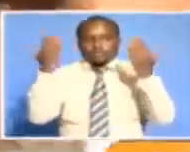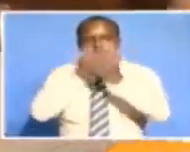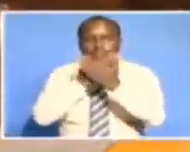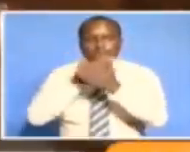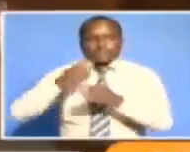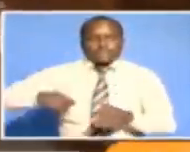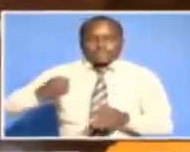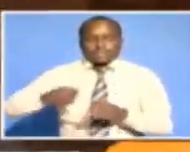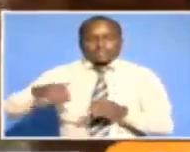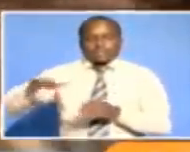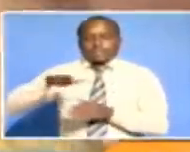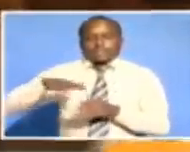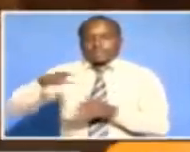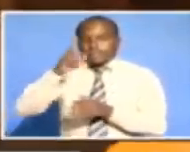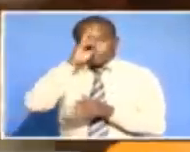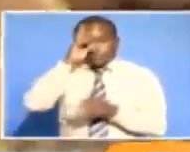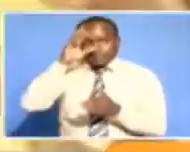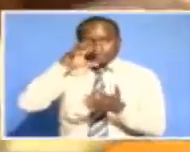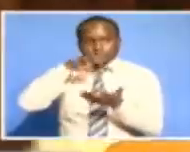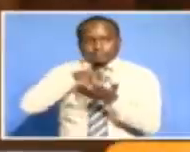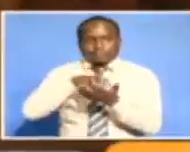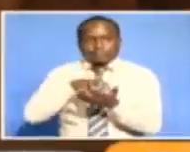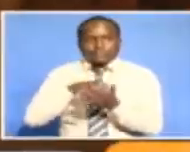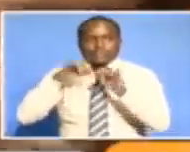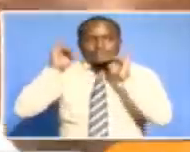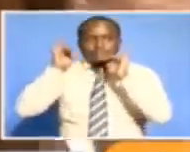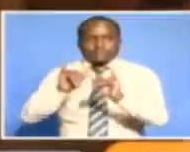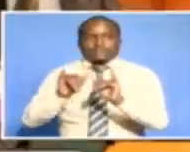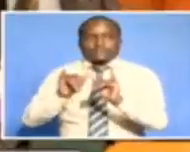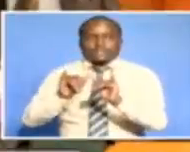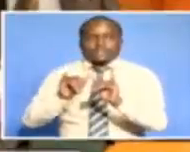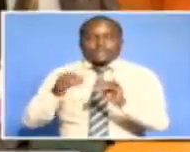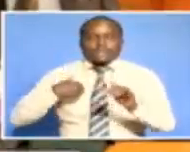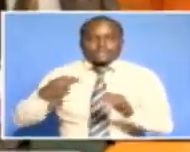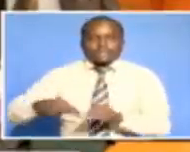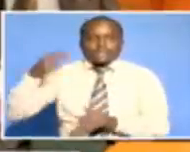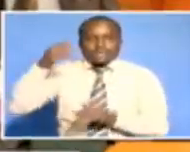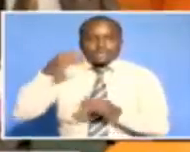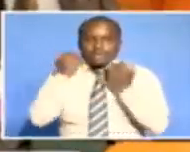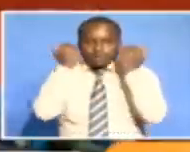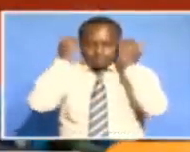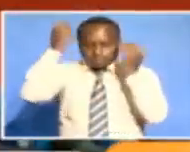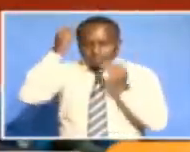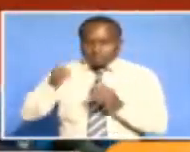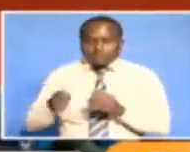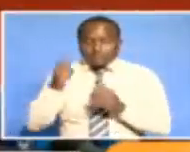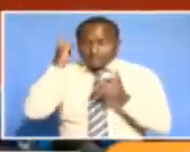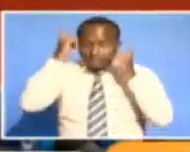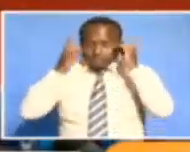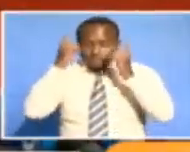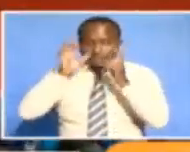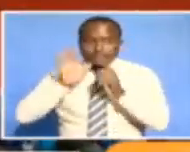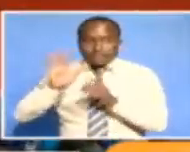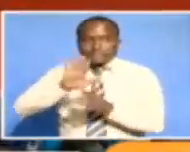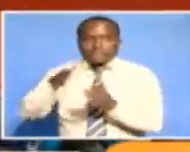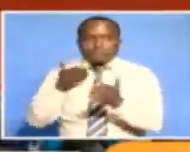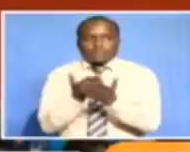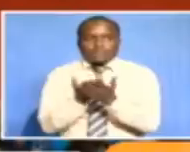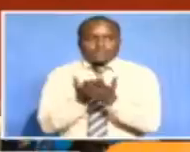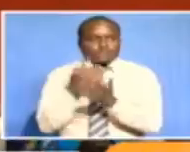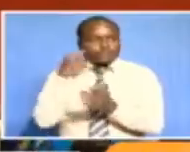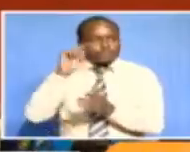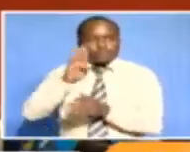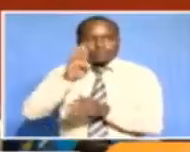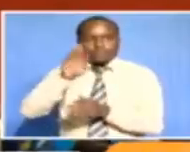area remand prison. Obado remaining in custody as High Court Judge Jesse Lesit considers his application for bail and